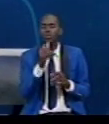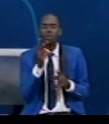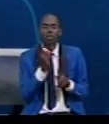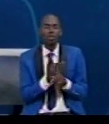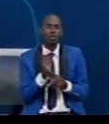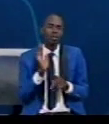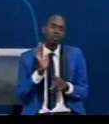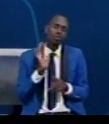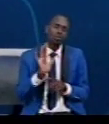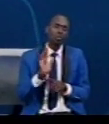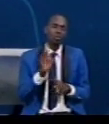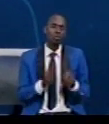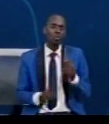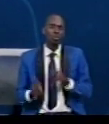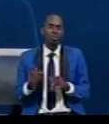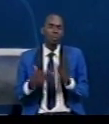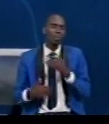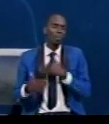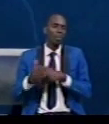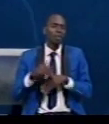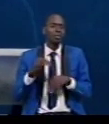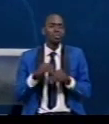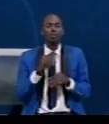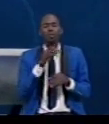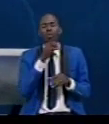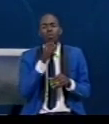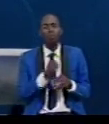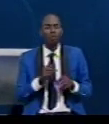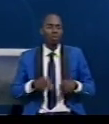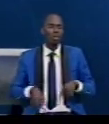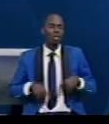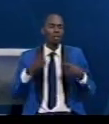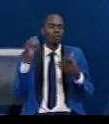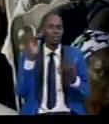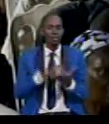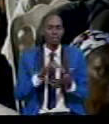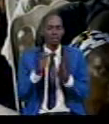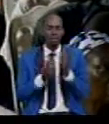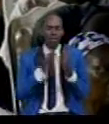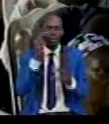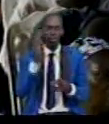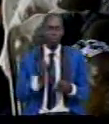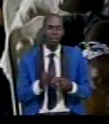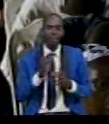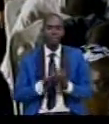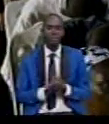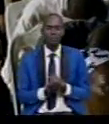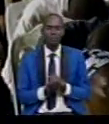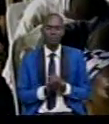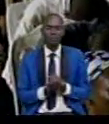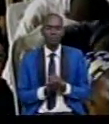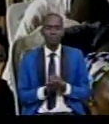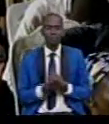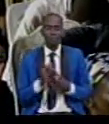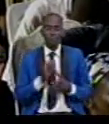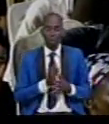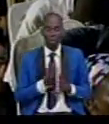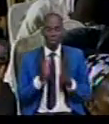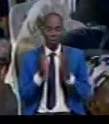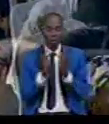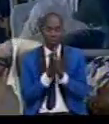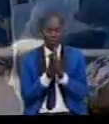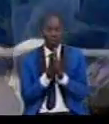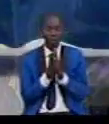into their past life again in Jesus' name. And I pray they will